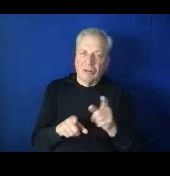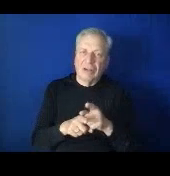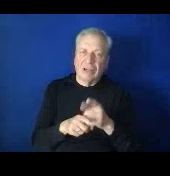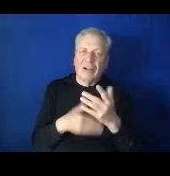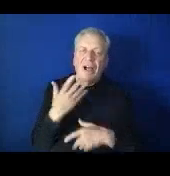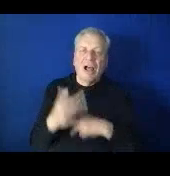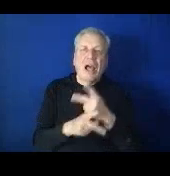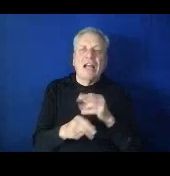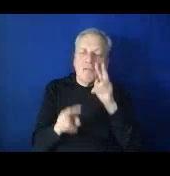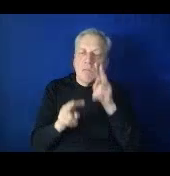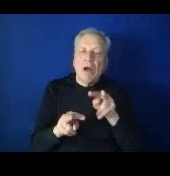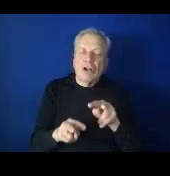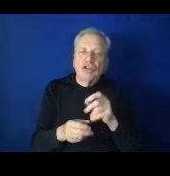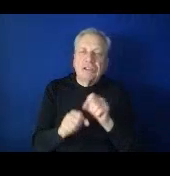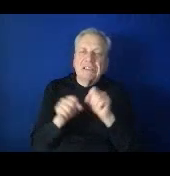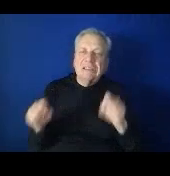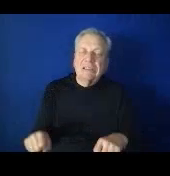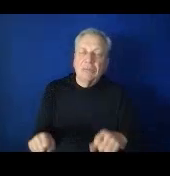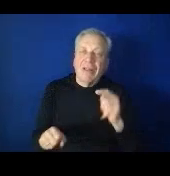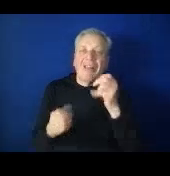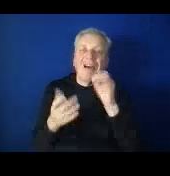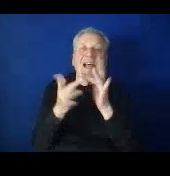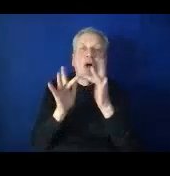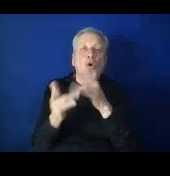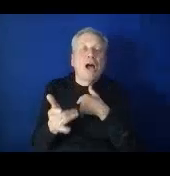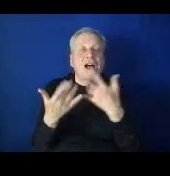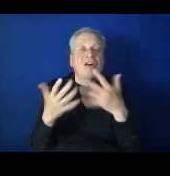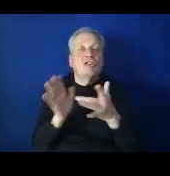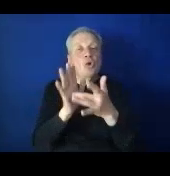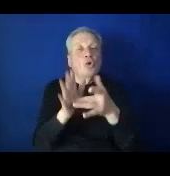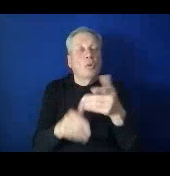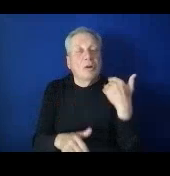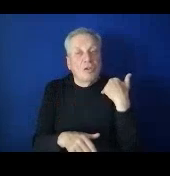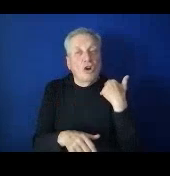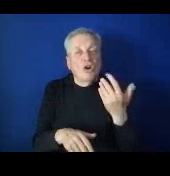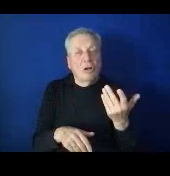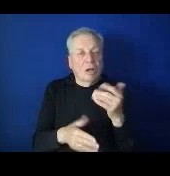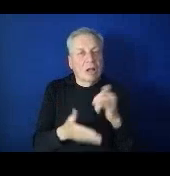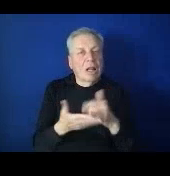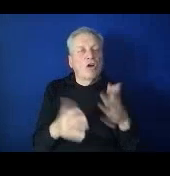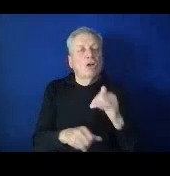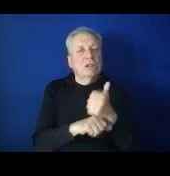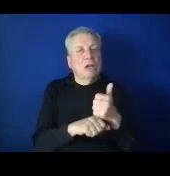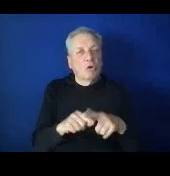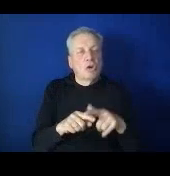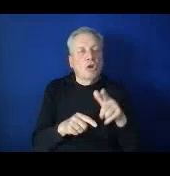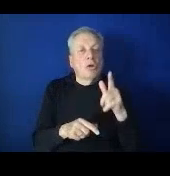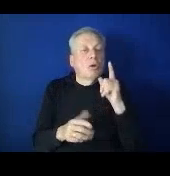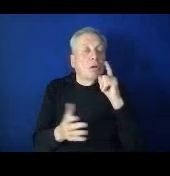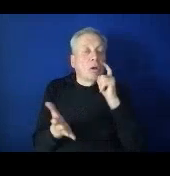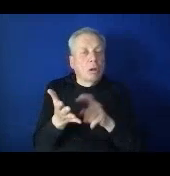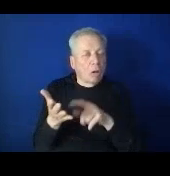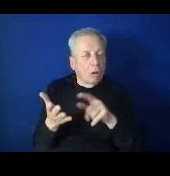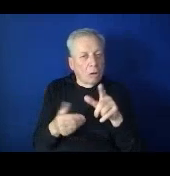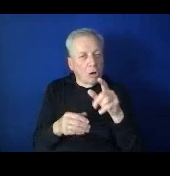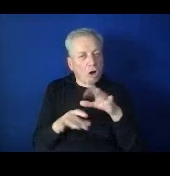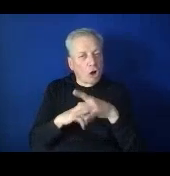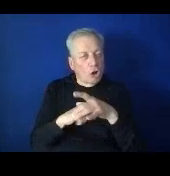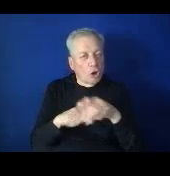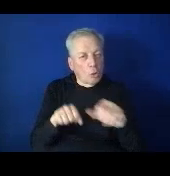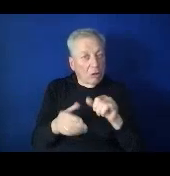system. You know, the network I showed you before, that network is set up to locate earthquakes throughout the whole region, big